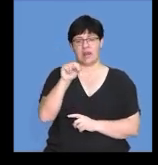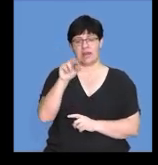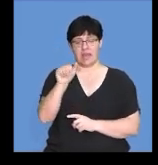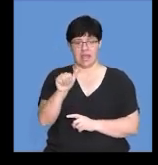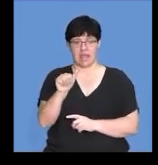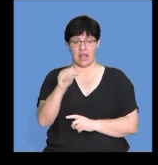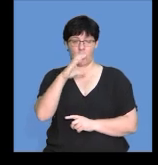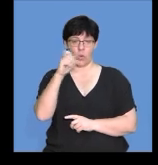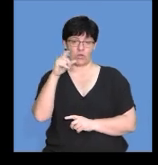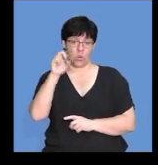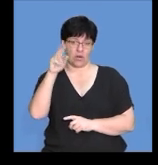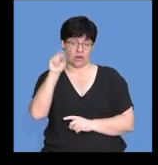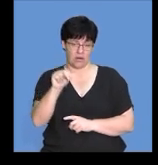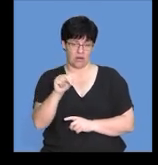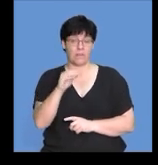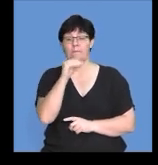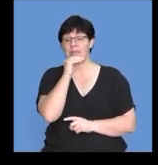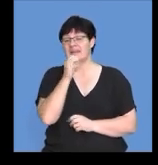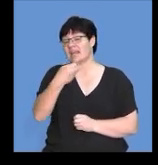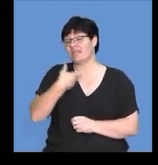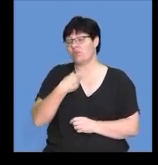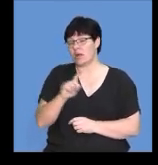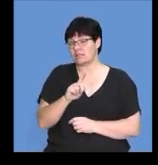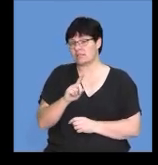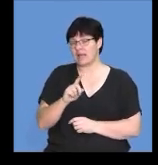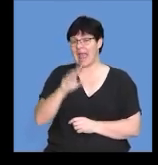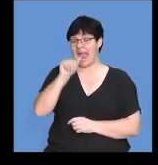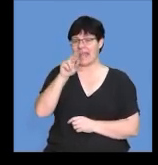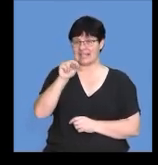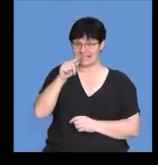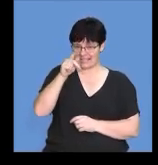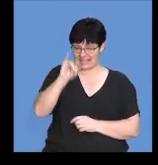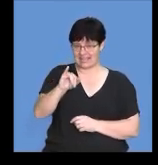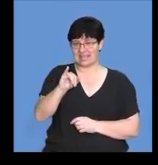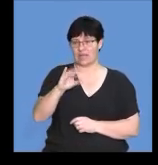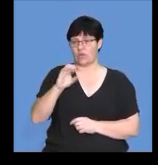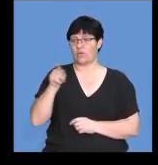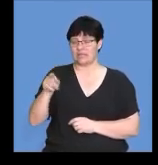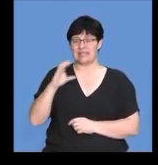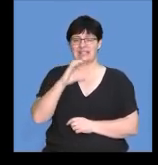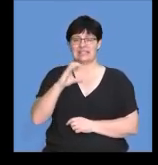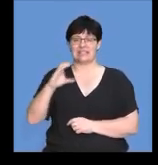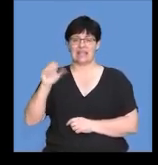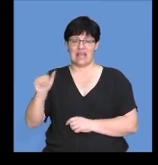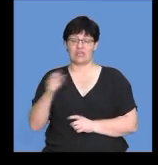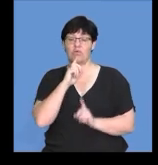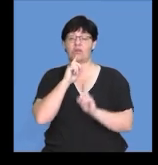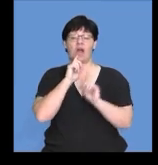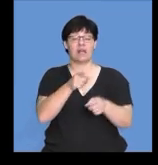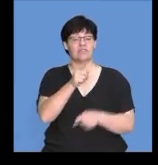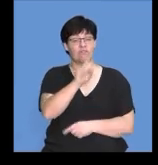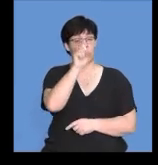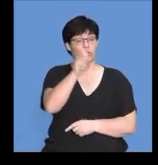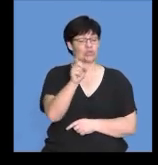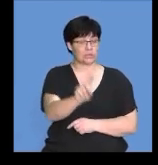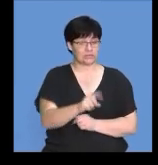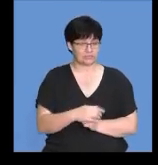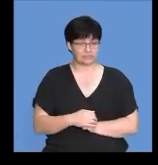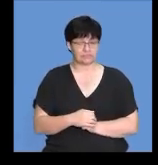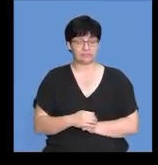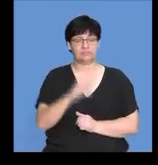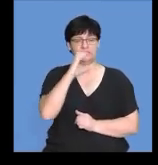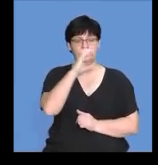in turn gives you the anticodon, which is CCA. So the answer for this question would be